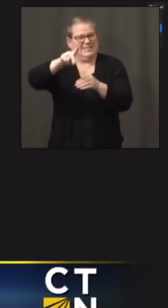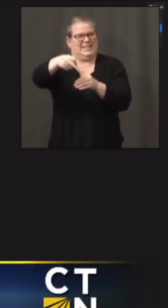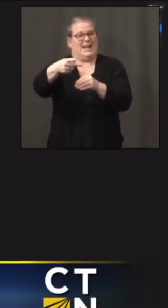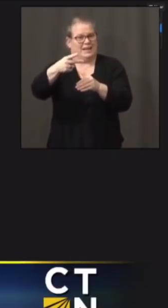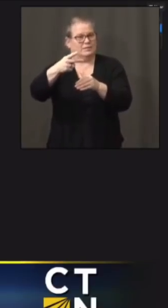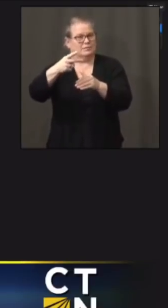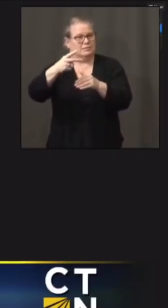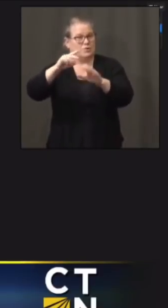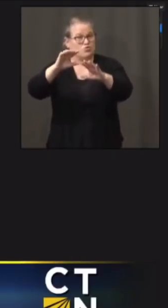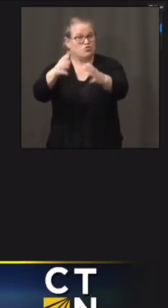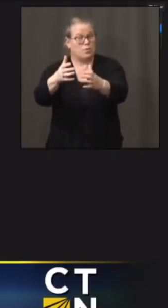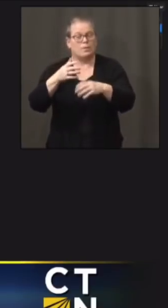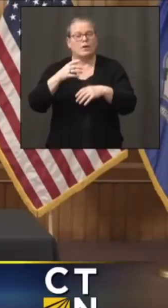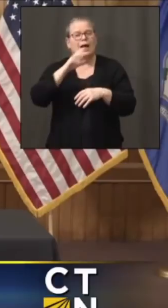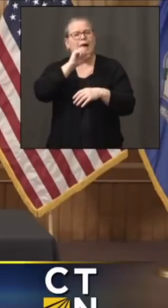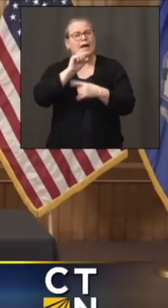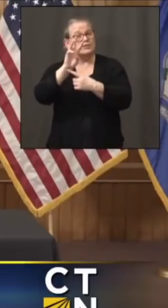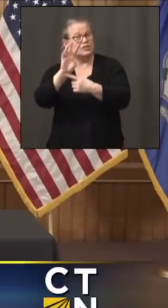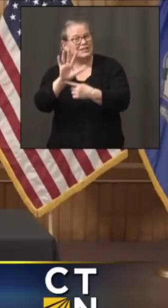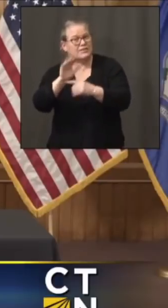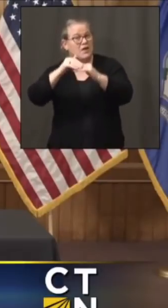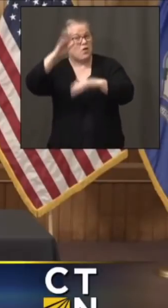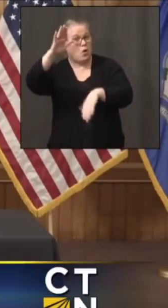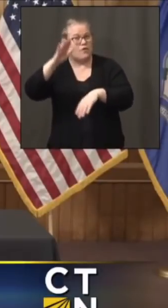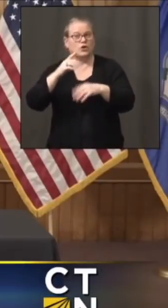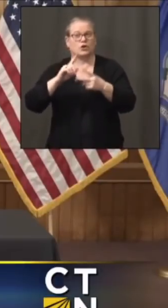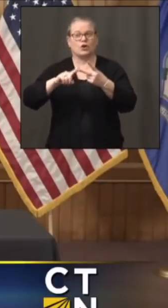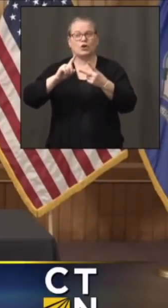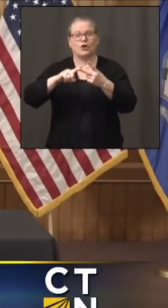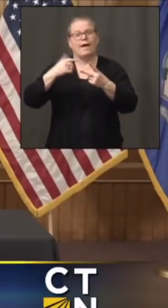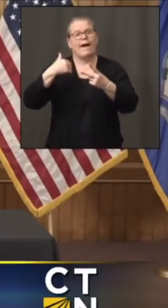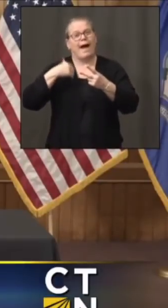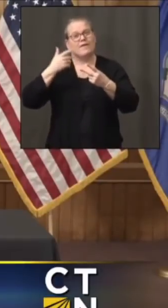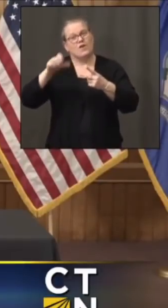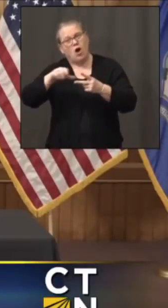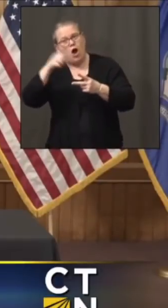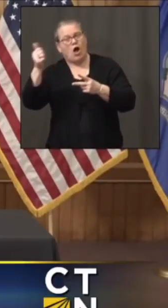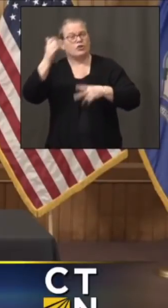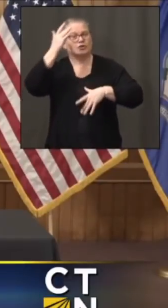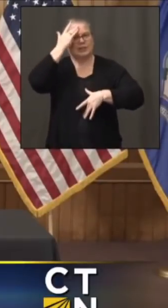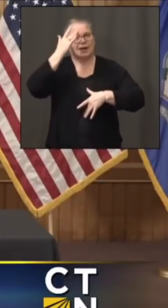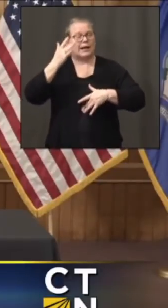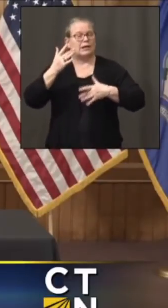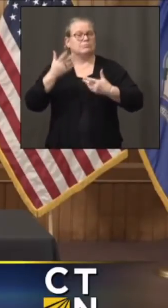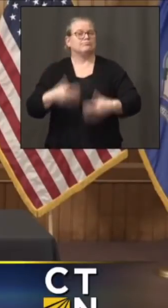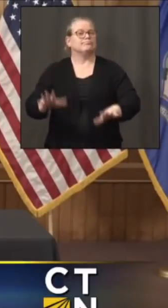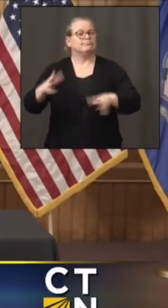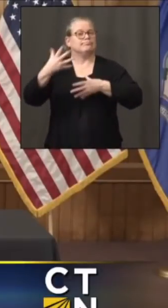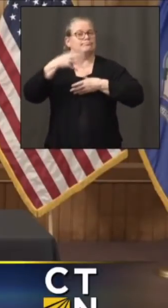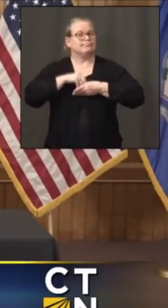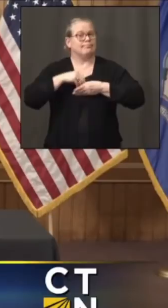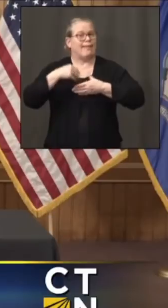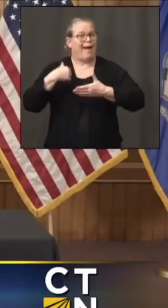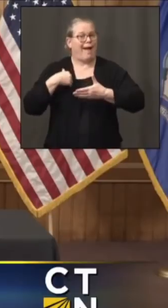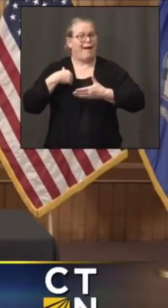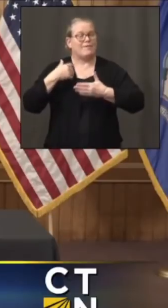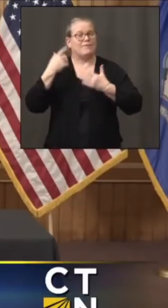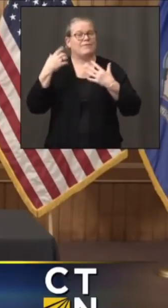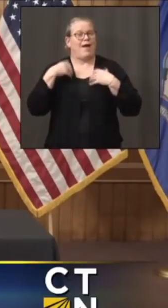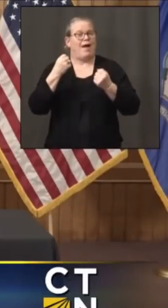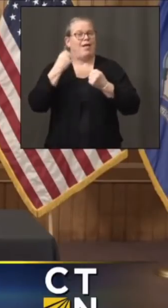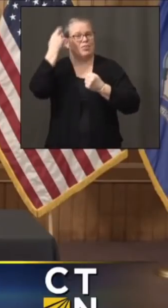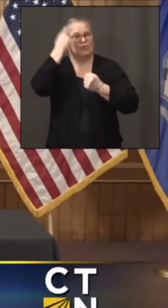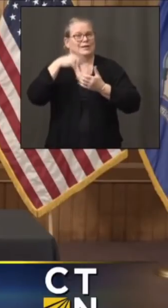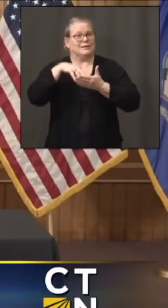now? Should they be contacting their general practitioners to maybe get in line for a vaccine, or should they be waiting until